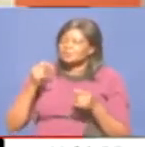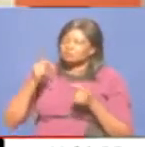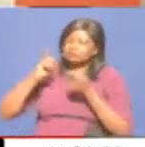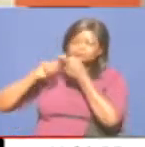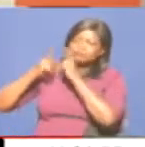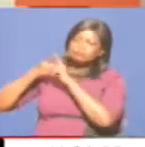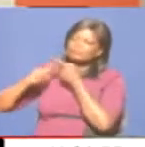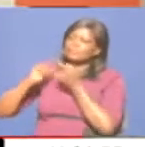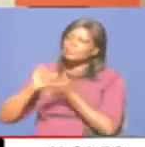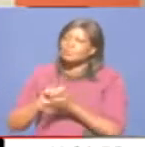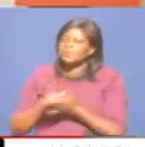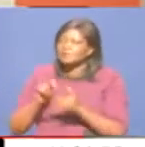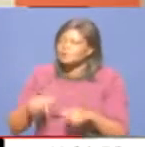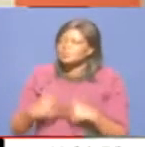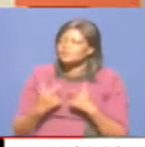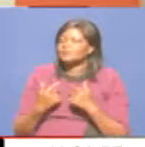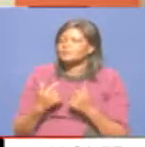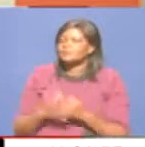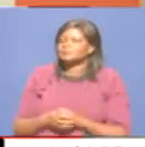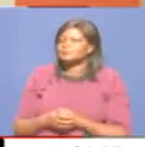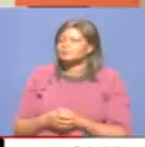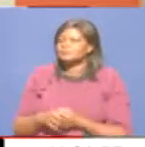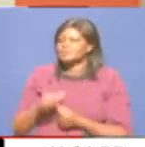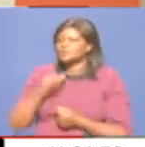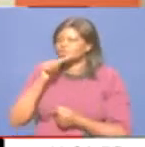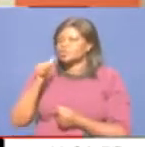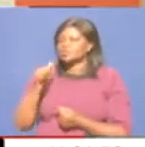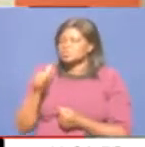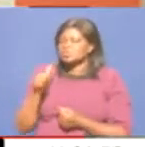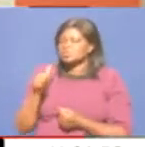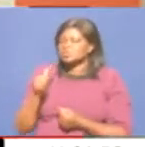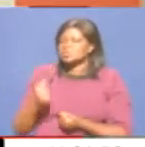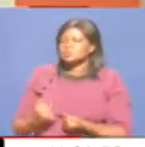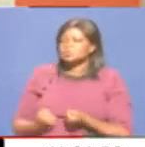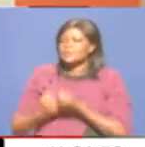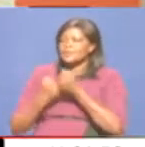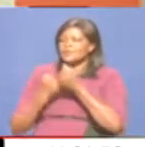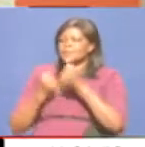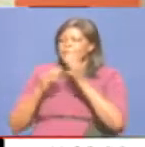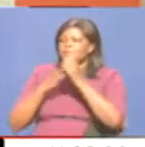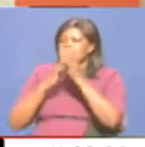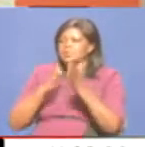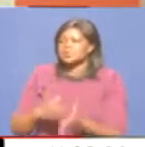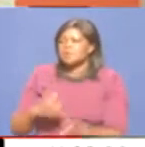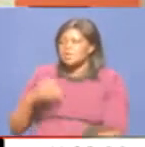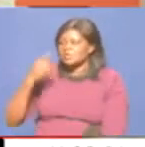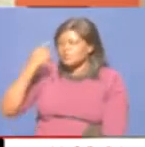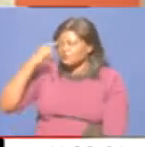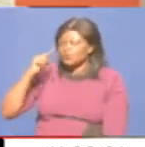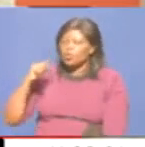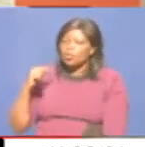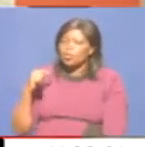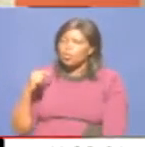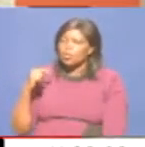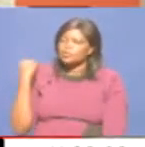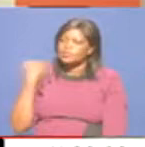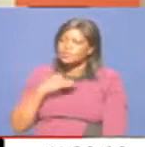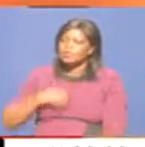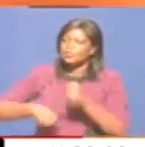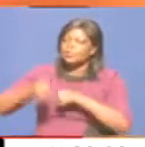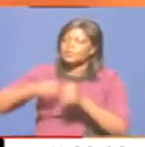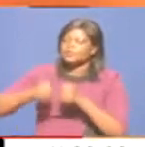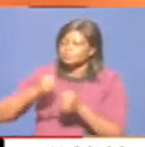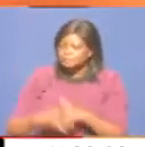so that we do not, as Mheshimiwa says, we do not glorify the leaders for what they have stolen. Okay, of course. And